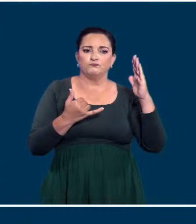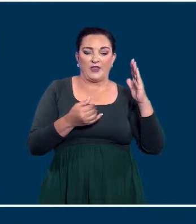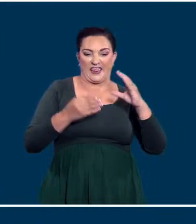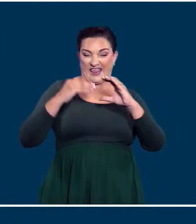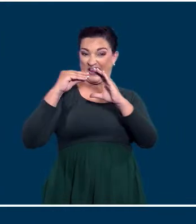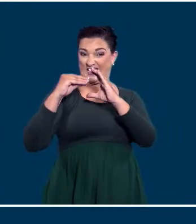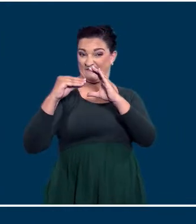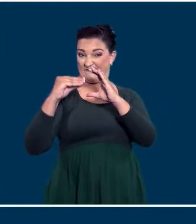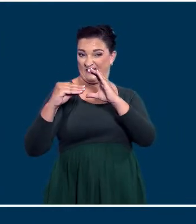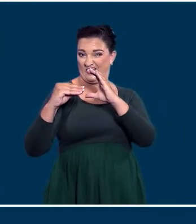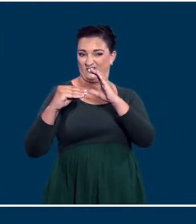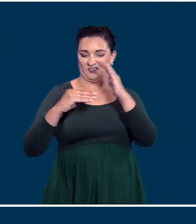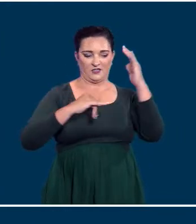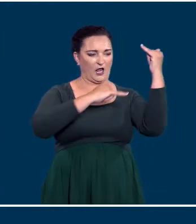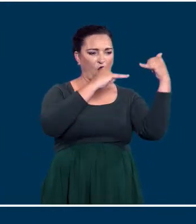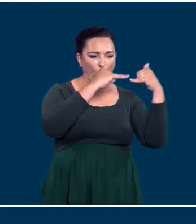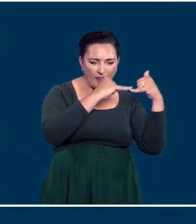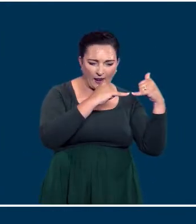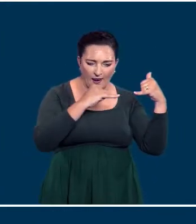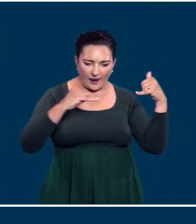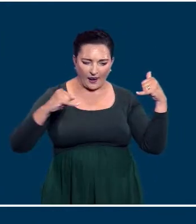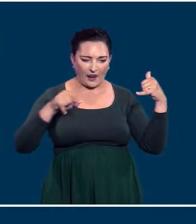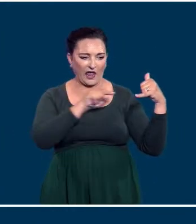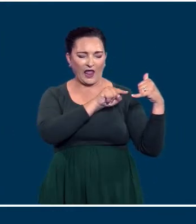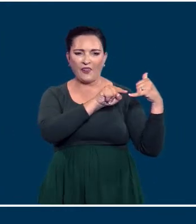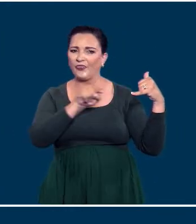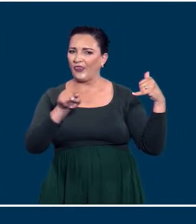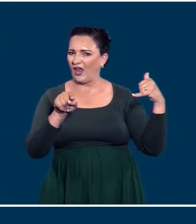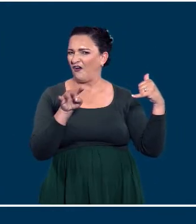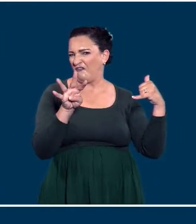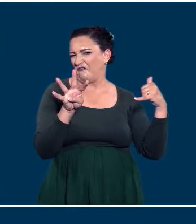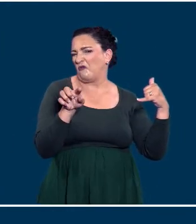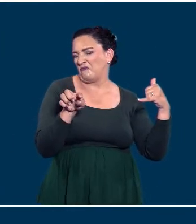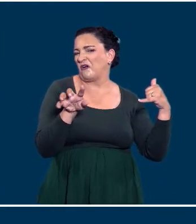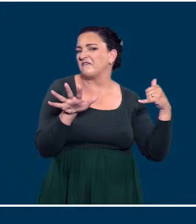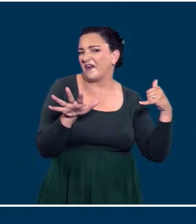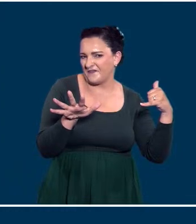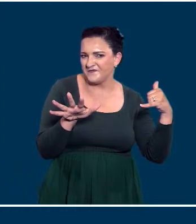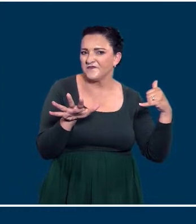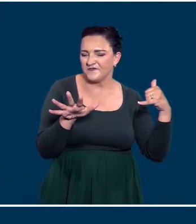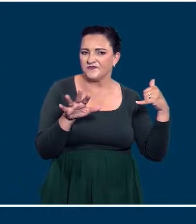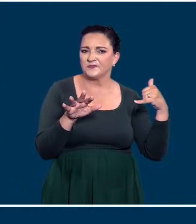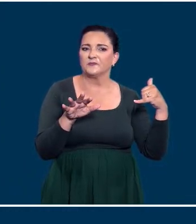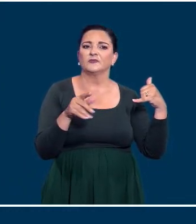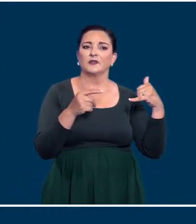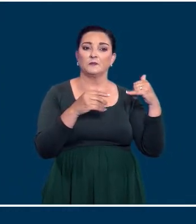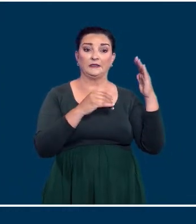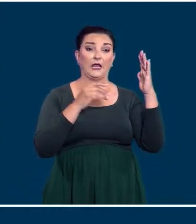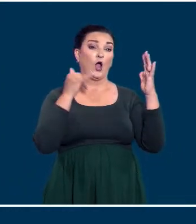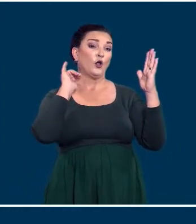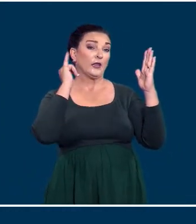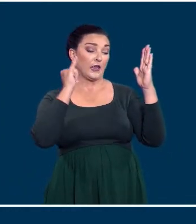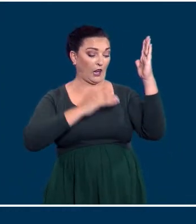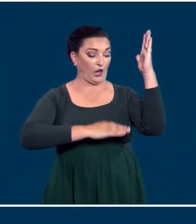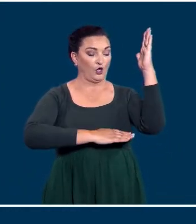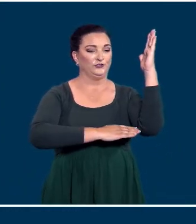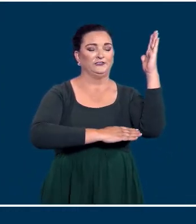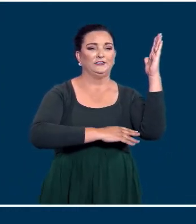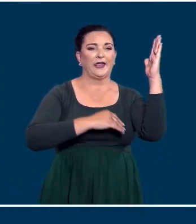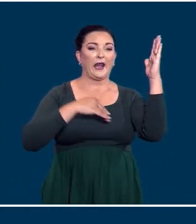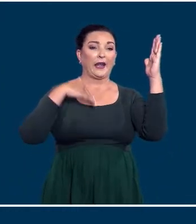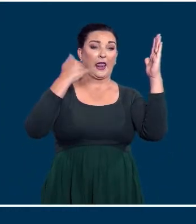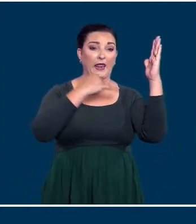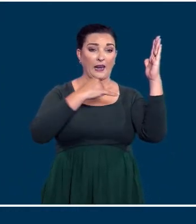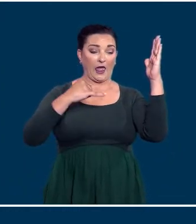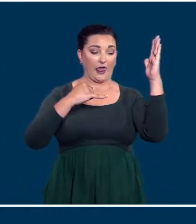around that 4.5 mark, which is that white dotted line, the headline inflation is in yellow. You can see the